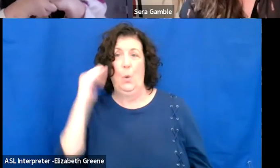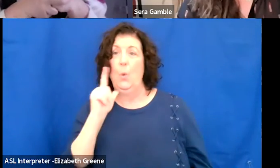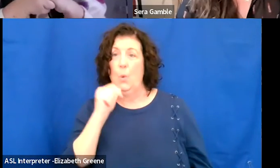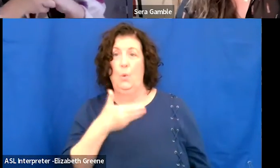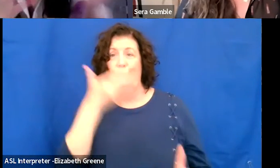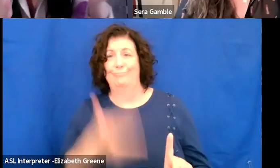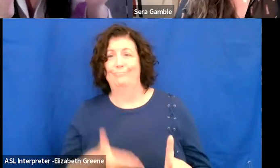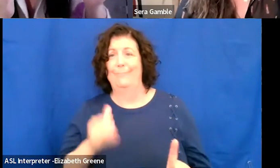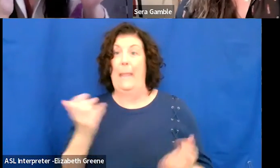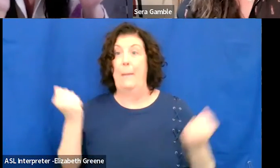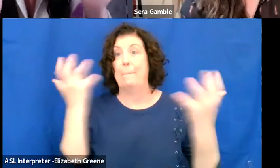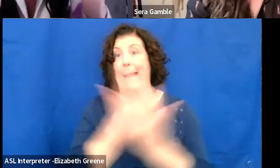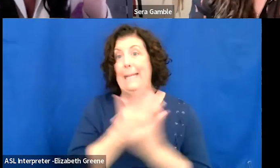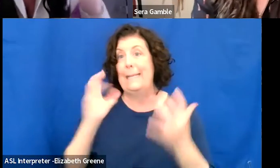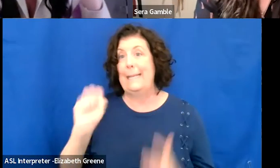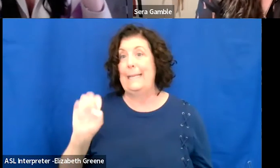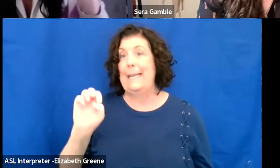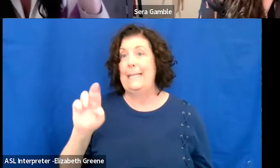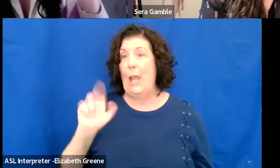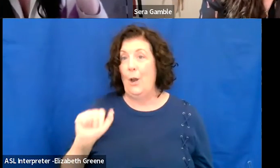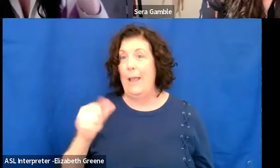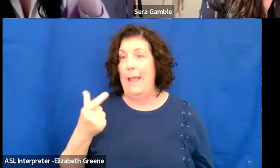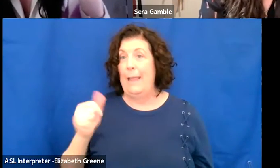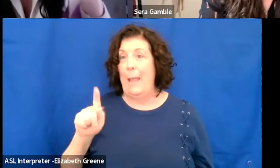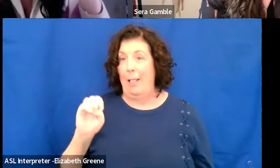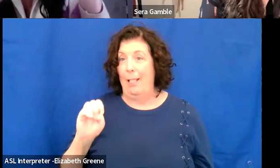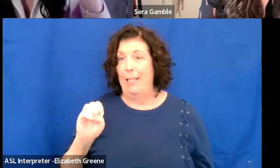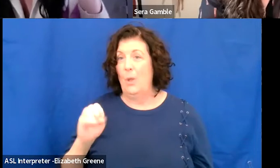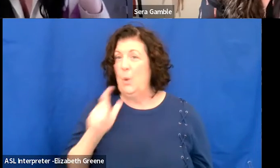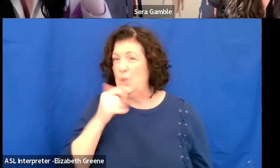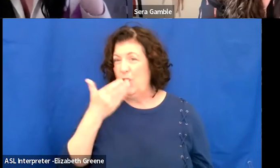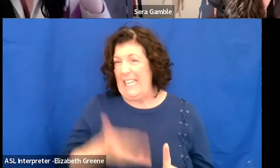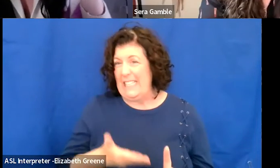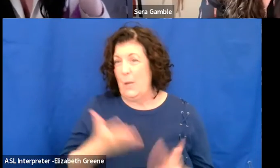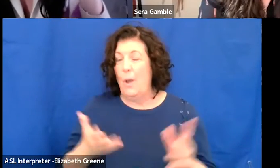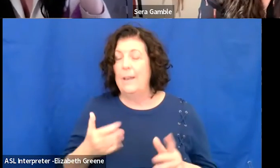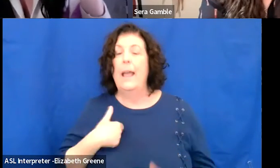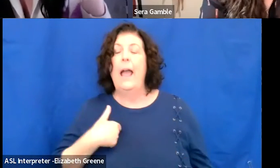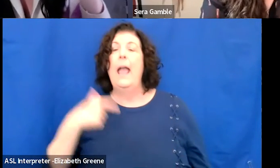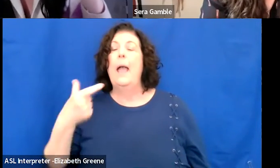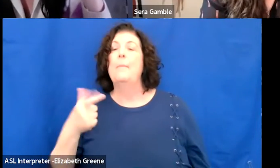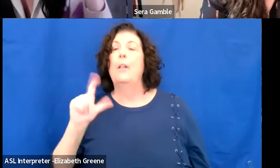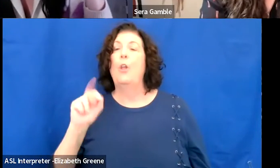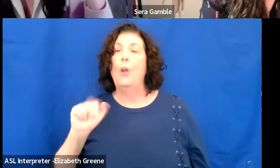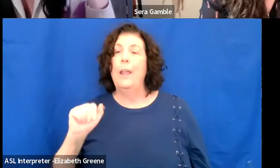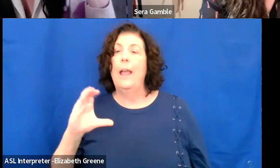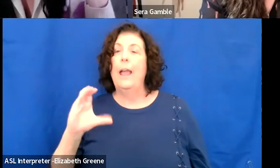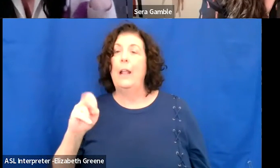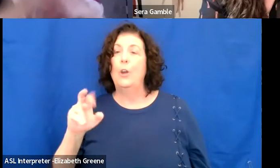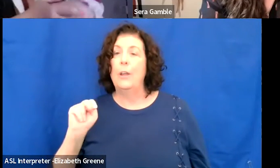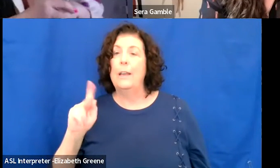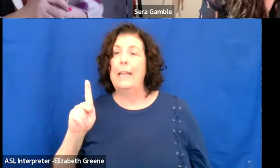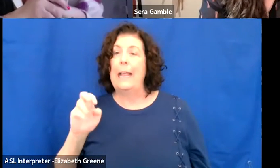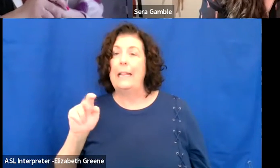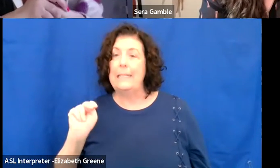and what she has done, but I am also going to make her talk about it all. So I'm Gloria Calderón Kellett. I am hosting today. I'm your moderator to talk to the